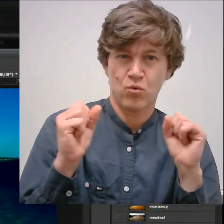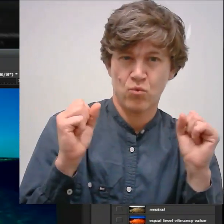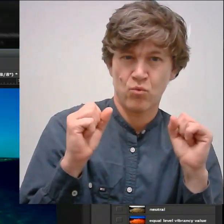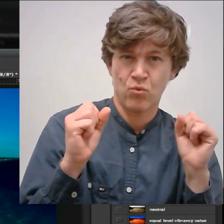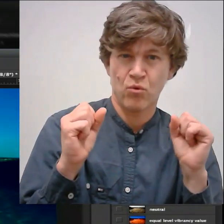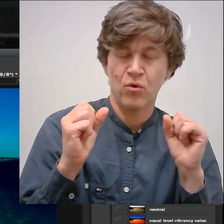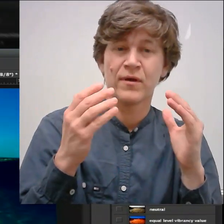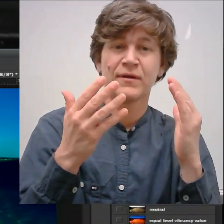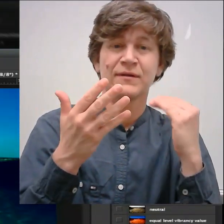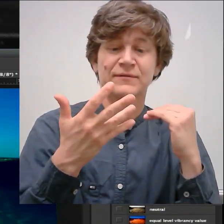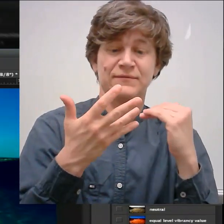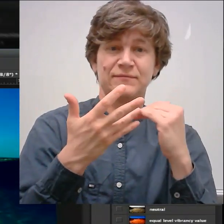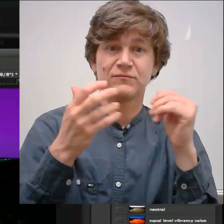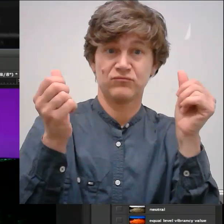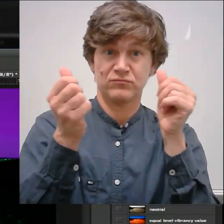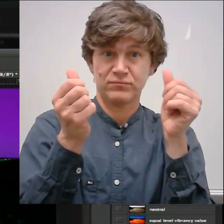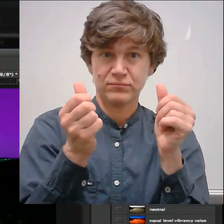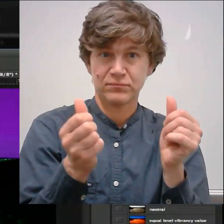shape,